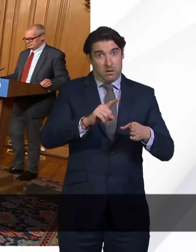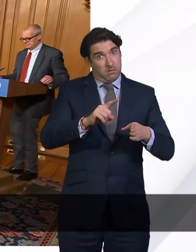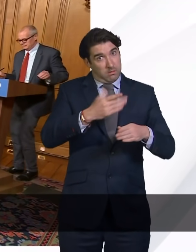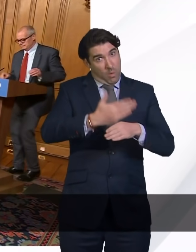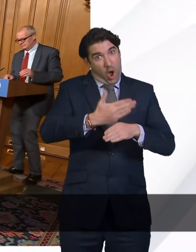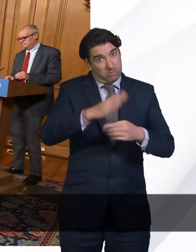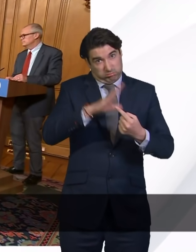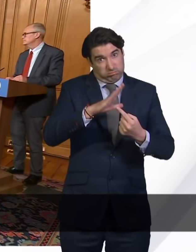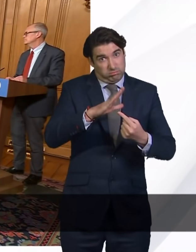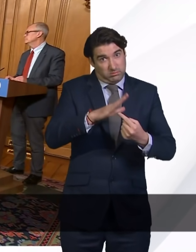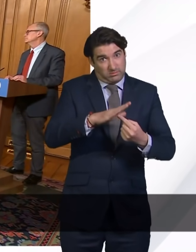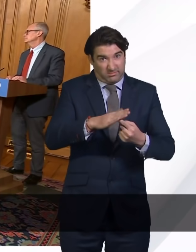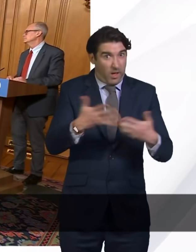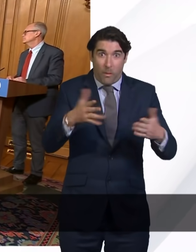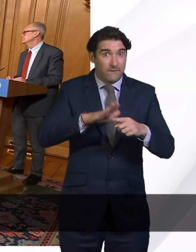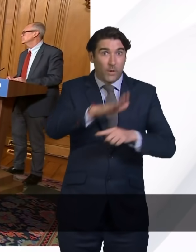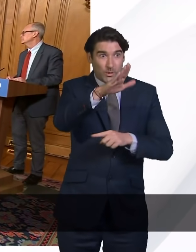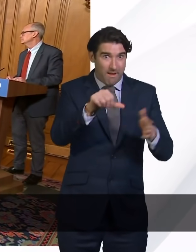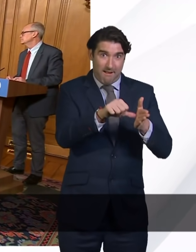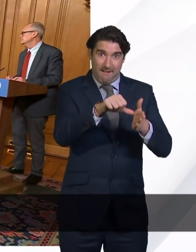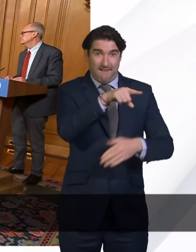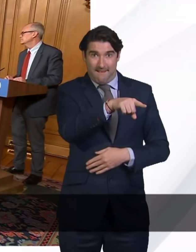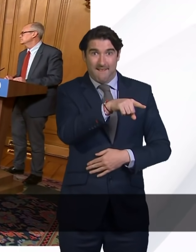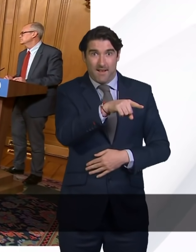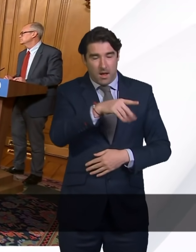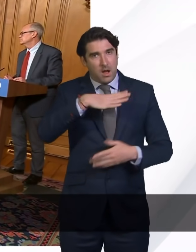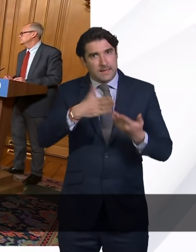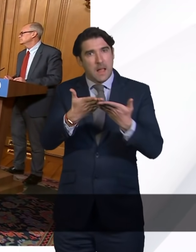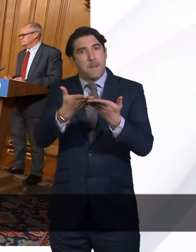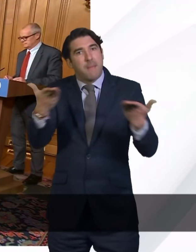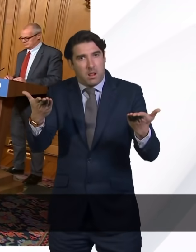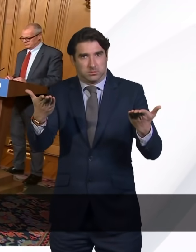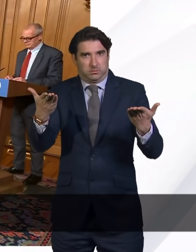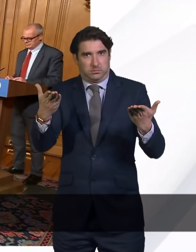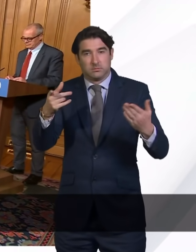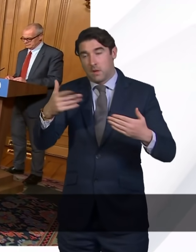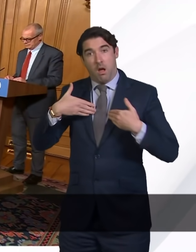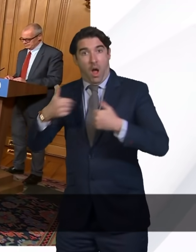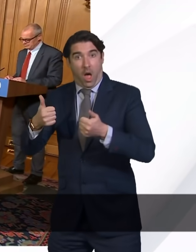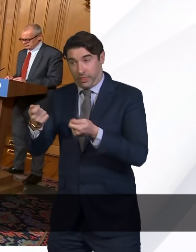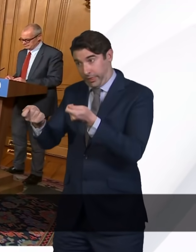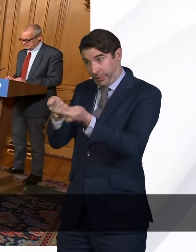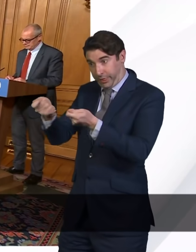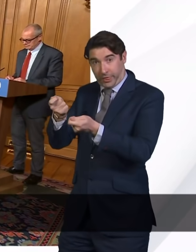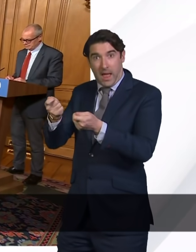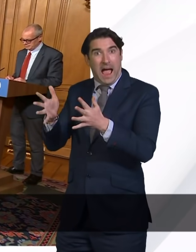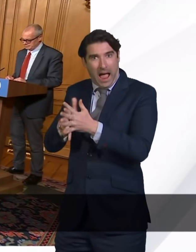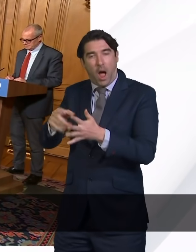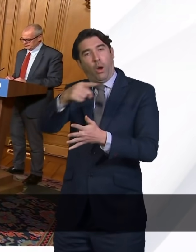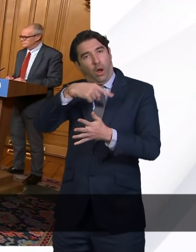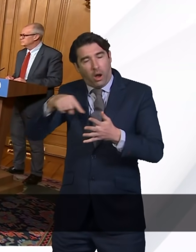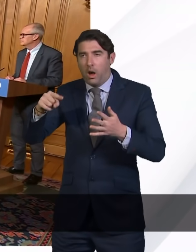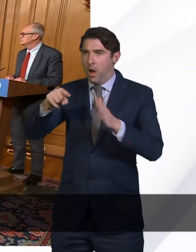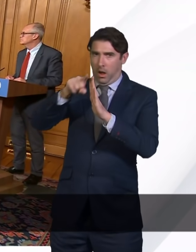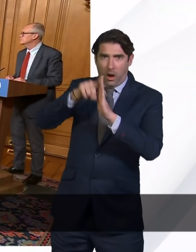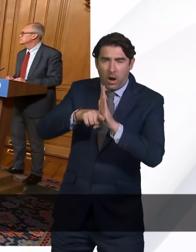crucial priorities for our society. So I'm confident that we can do it together if